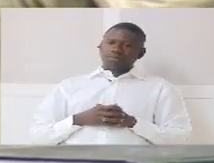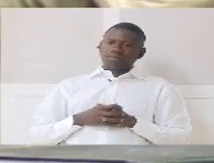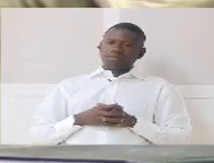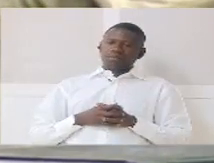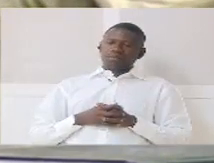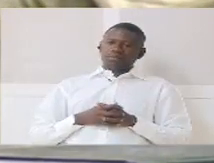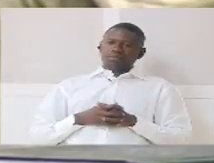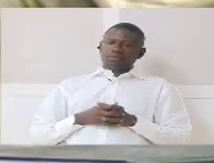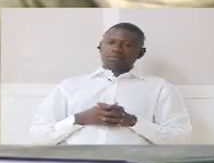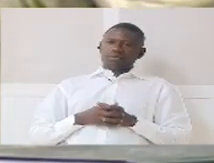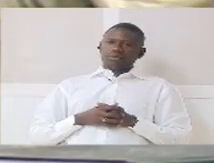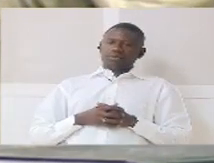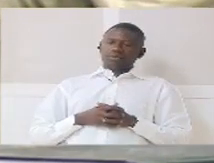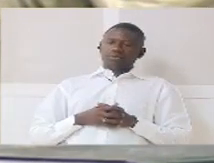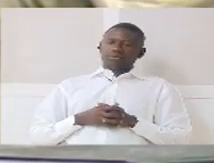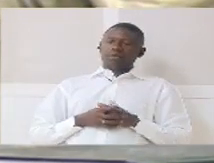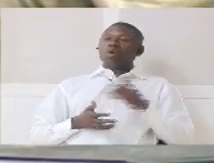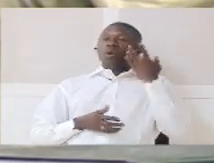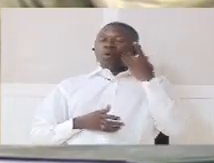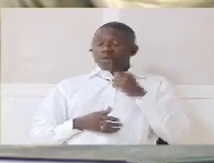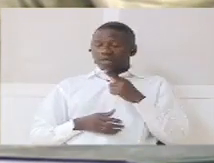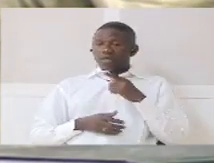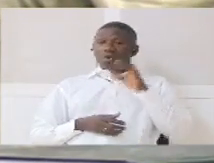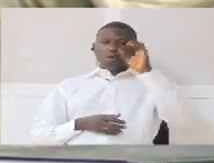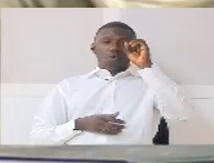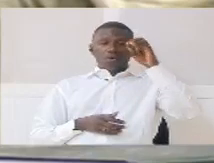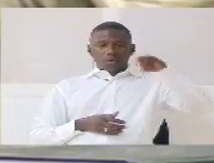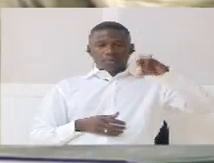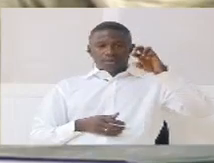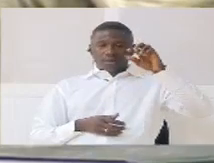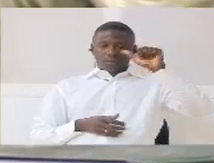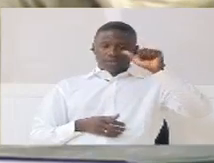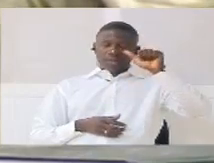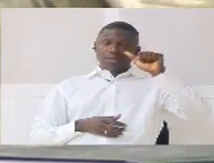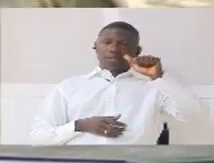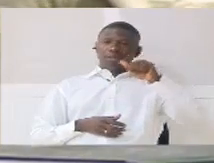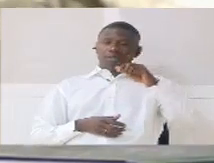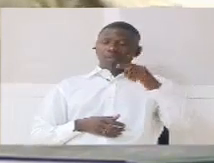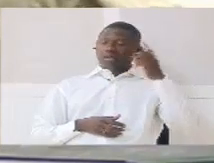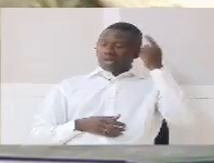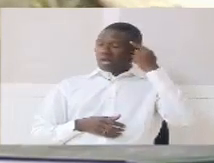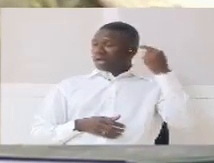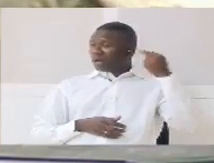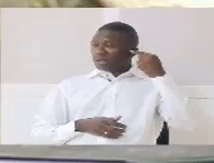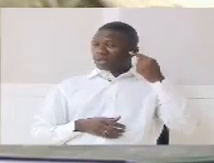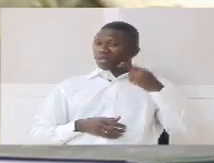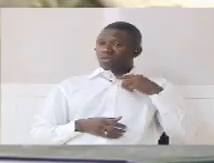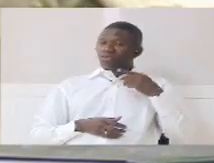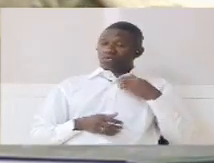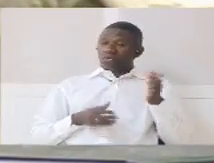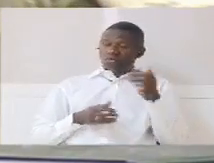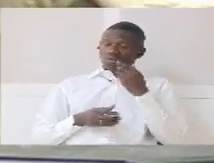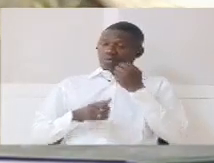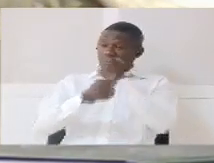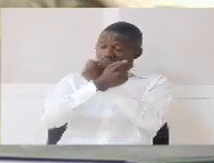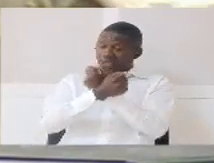When Omar heard that he is going to be arrested, man after carton ko rege. He never reached carton